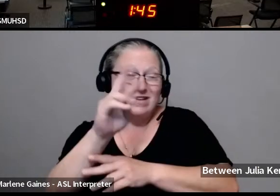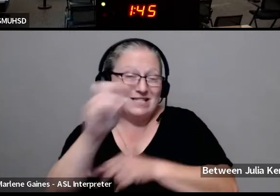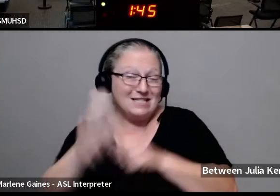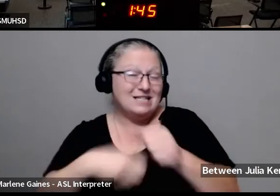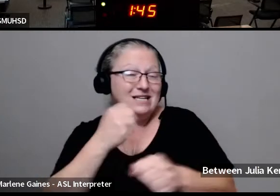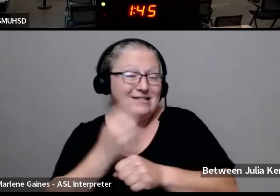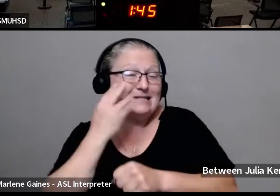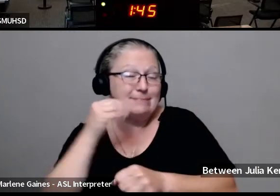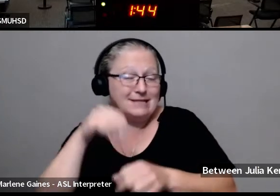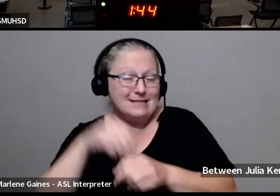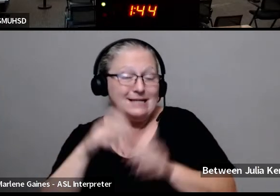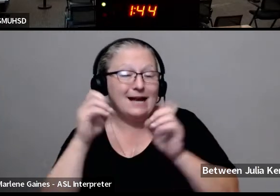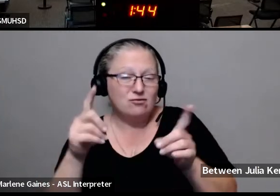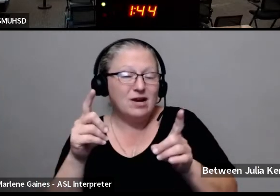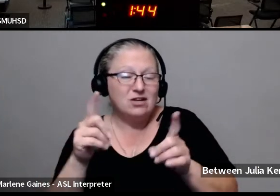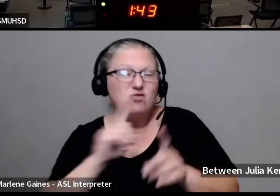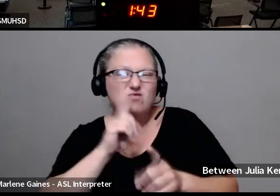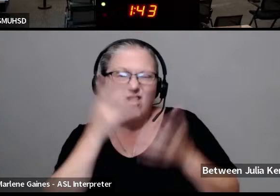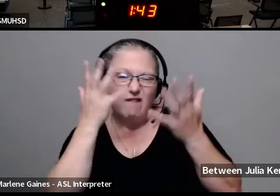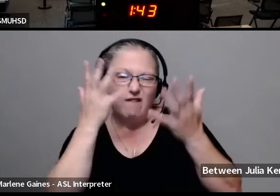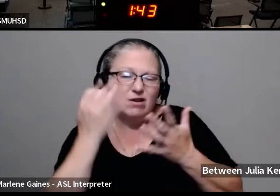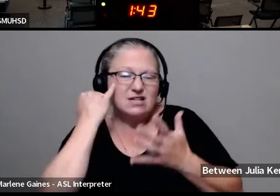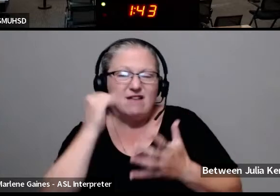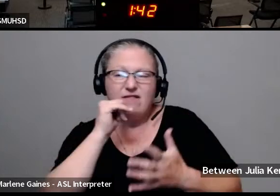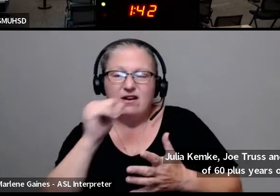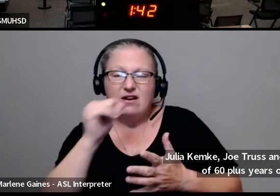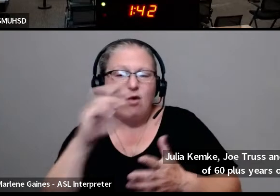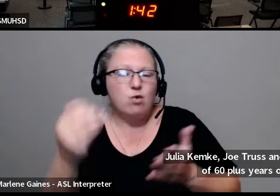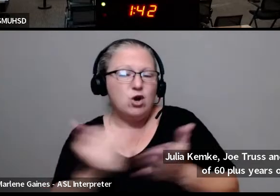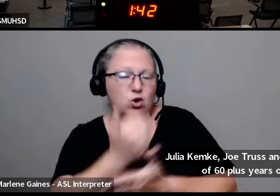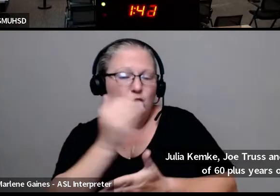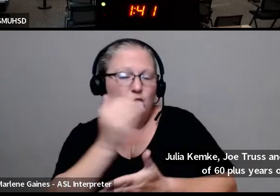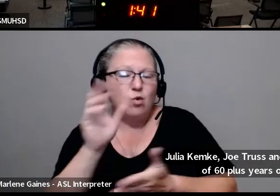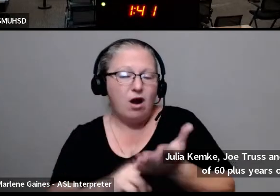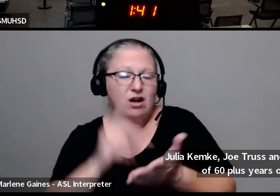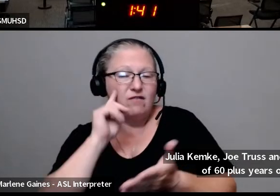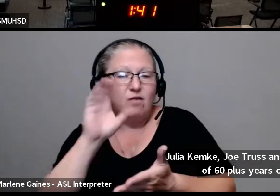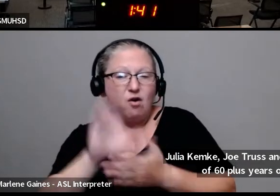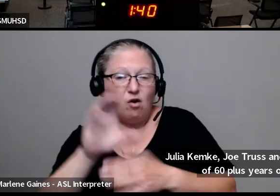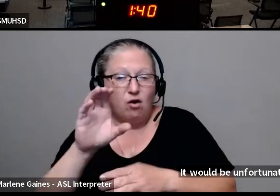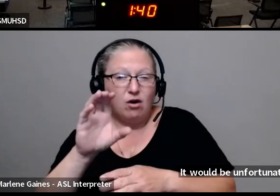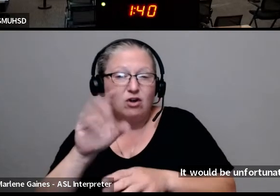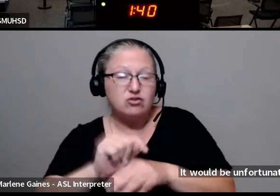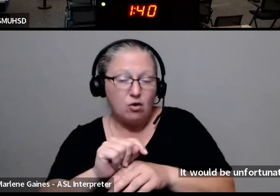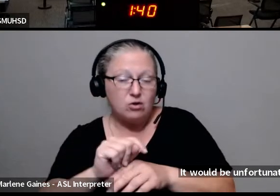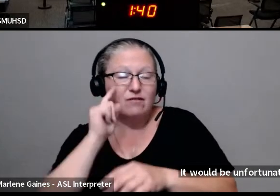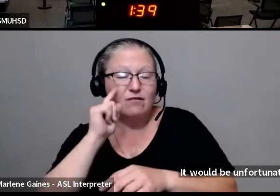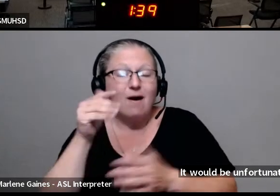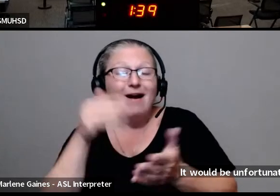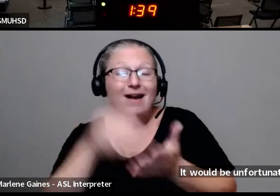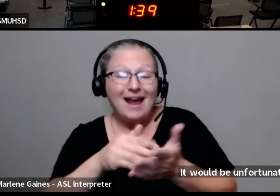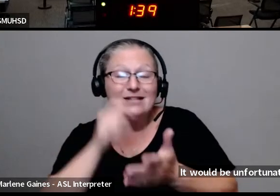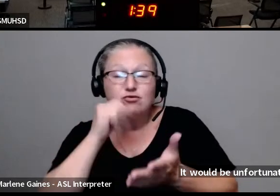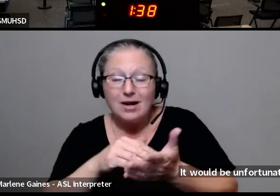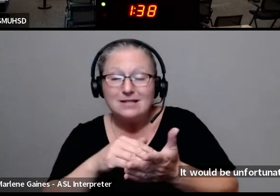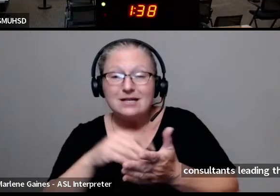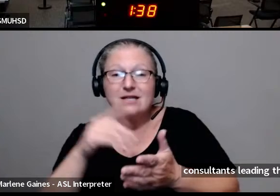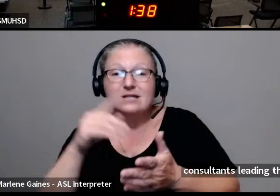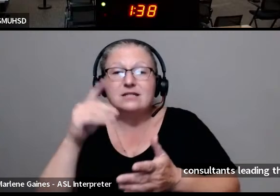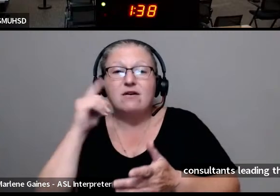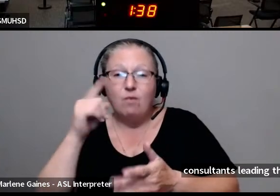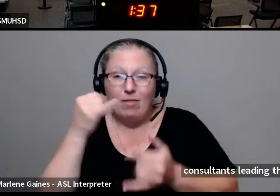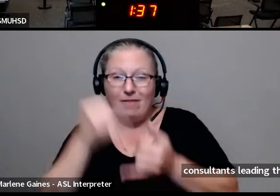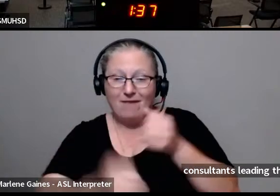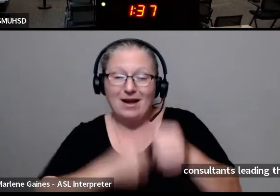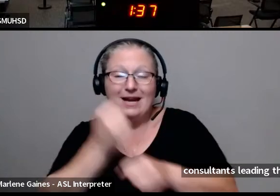education. It would be unfortunate not to renew contracts for consultants leading the anti-racism work for a final year to make sure the work continues